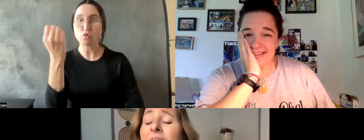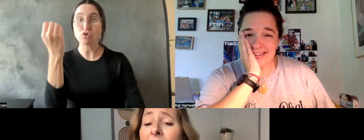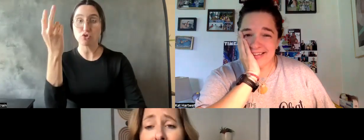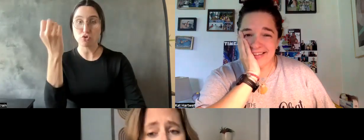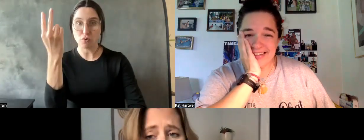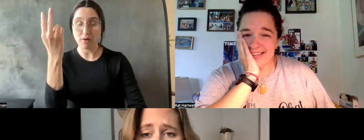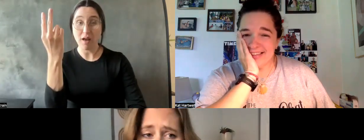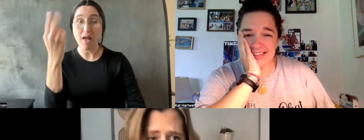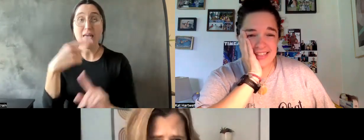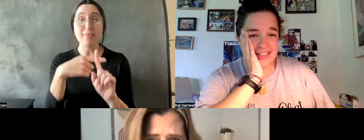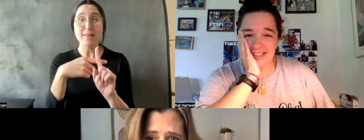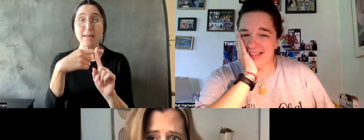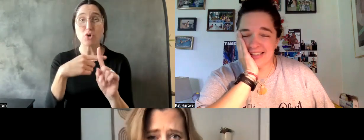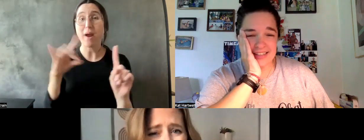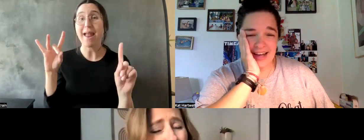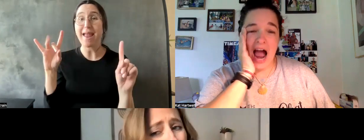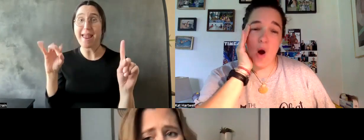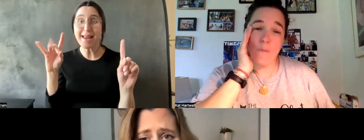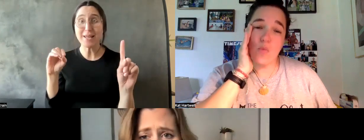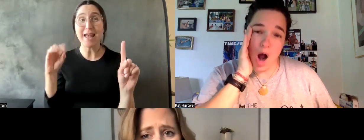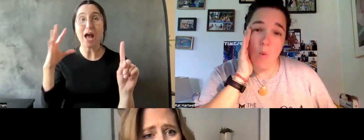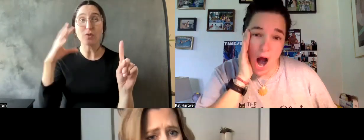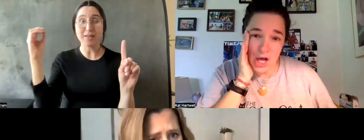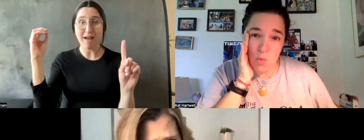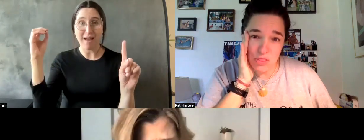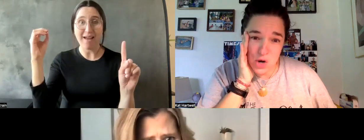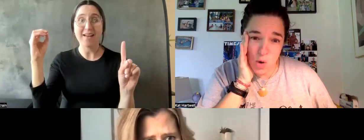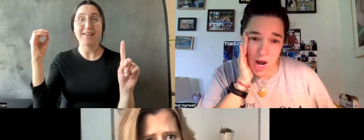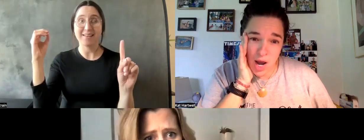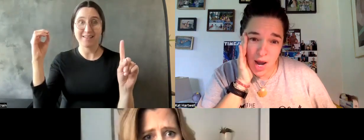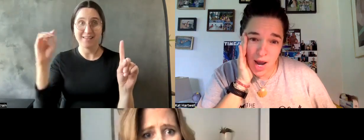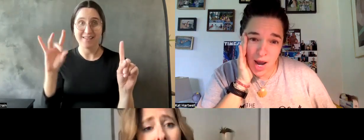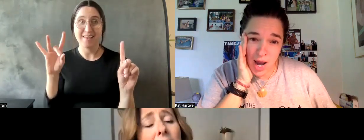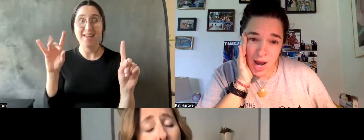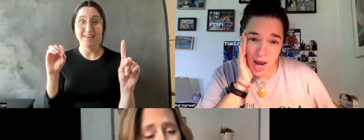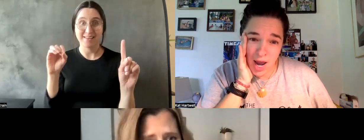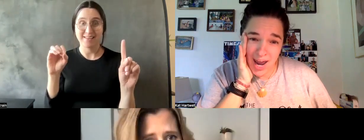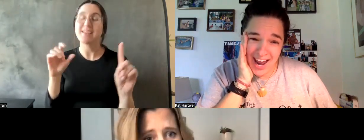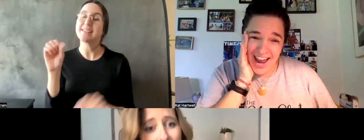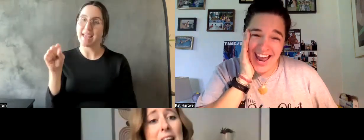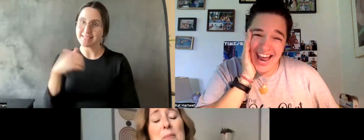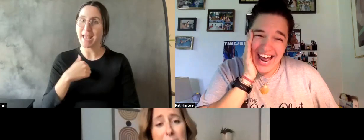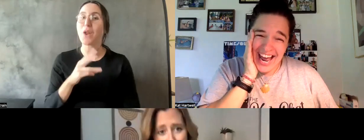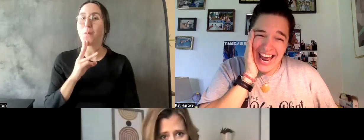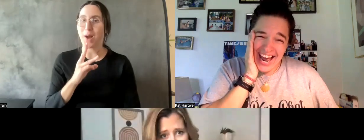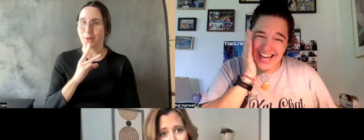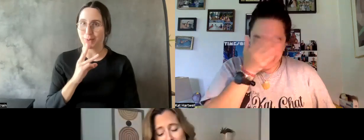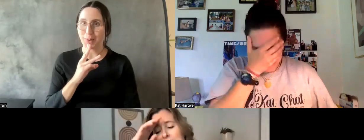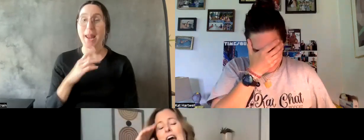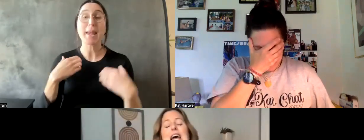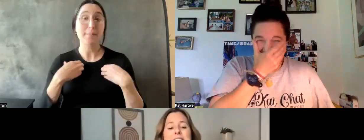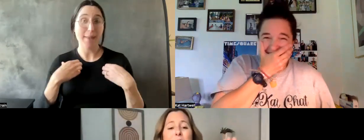been 80 degrees outside, which is unusual. Water with you? I had water and a